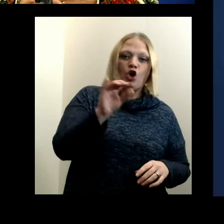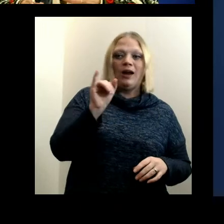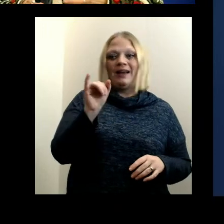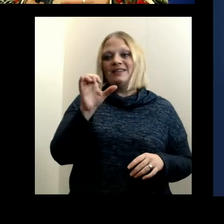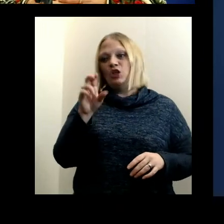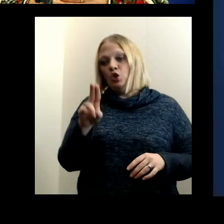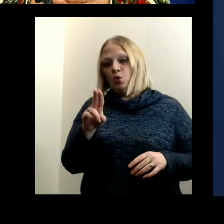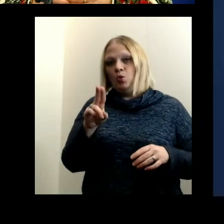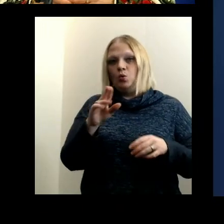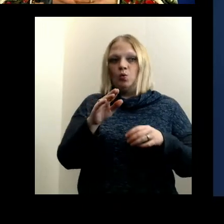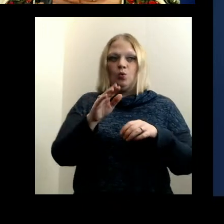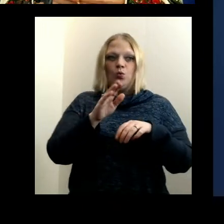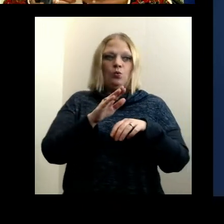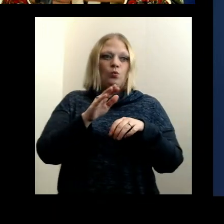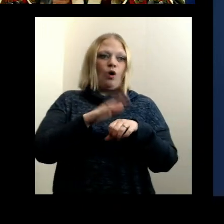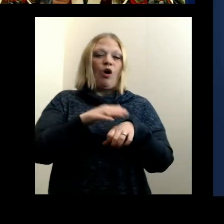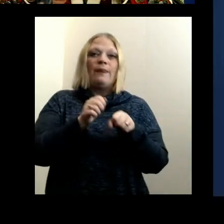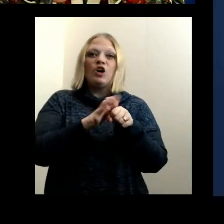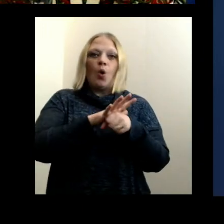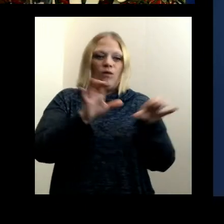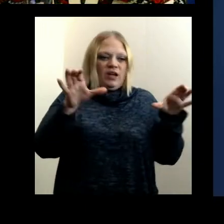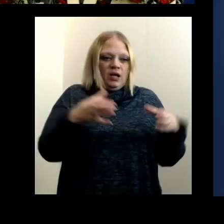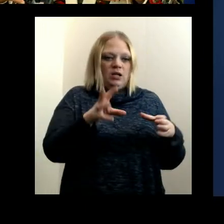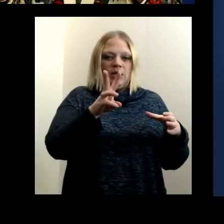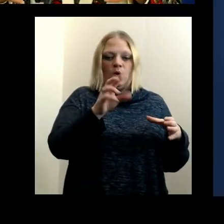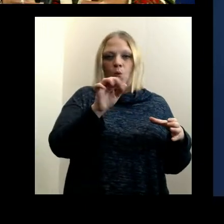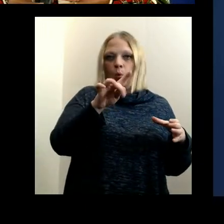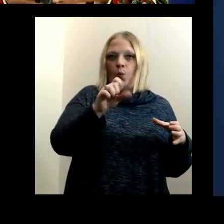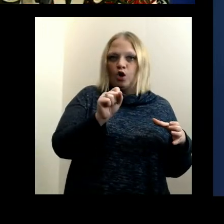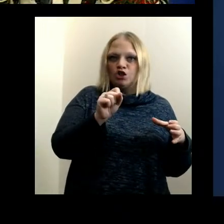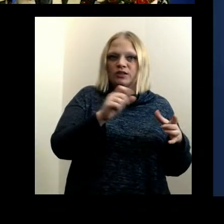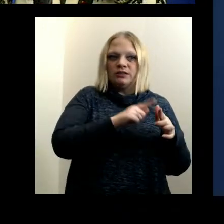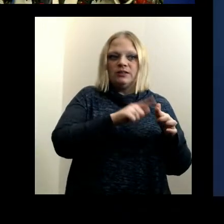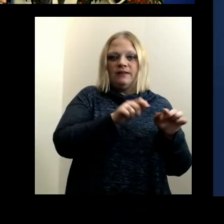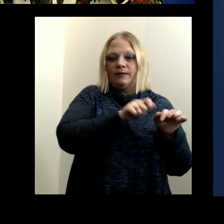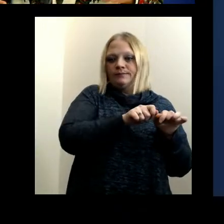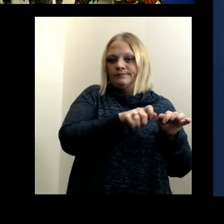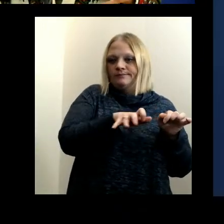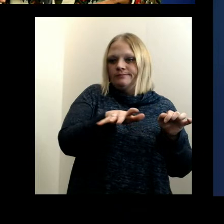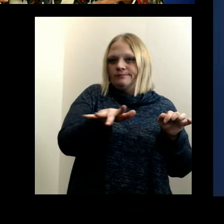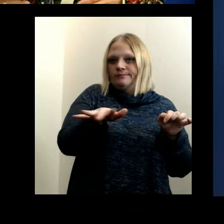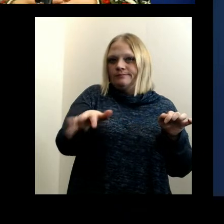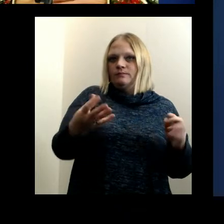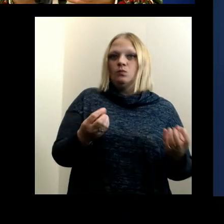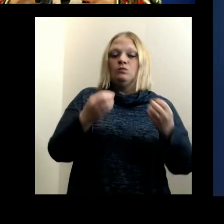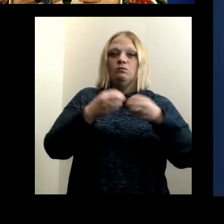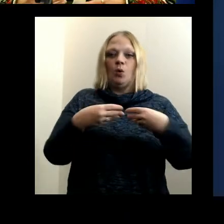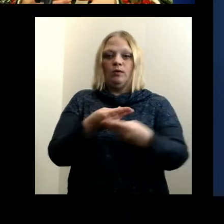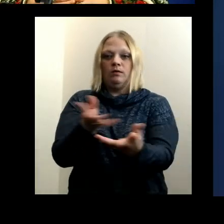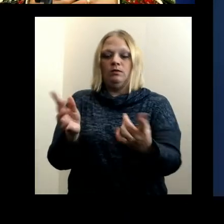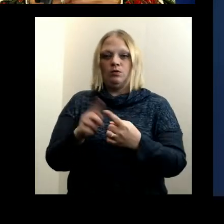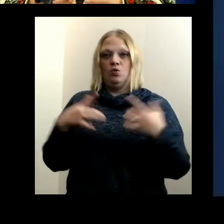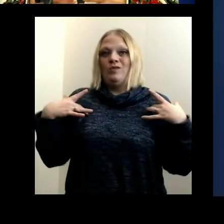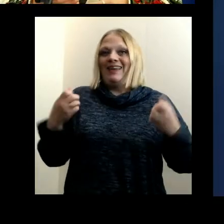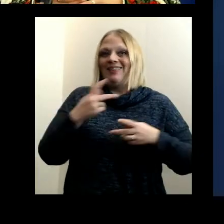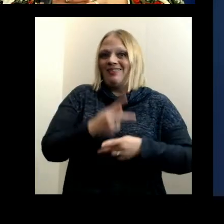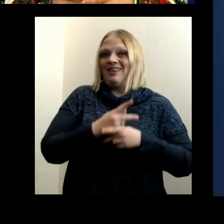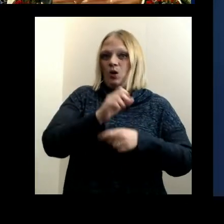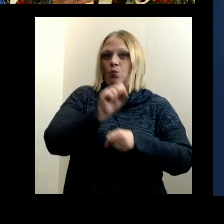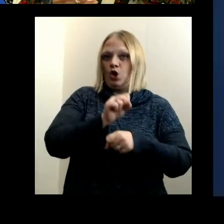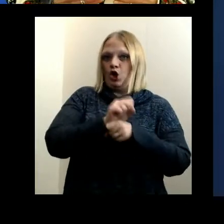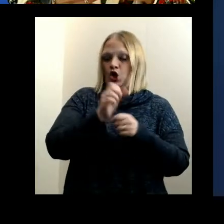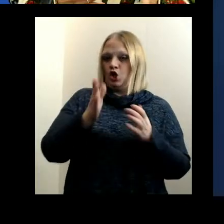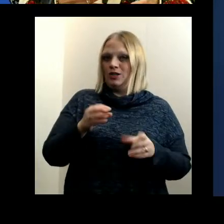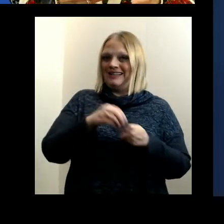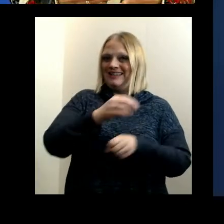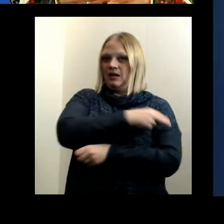and on the COVID wards, and they're branching out to cover a wider distribution of their healthcare workers in the hospital.